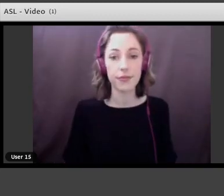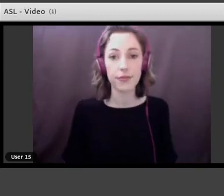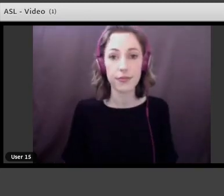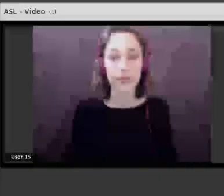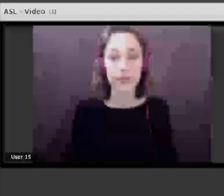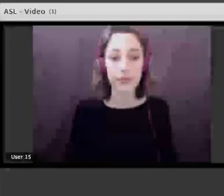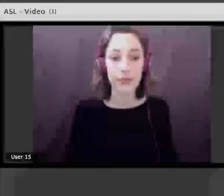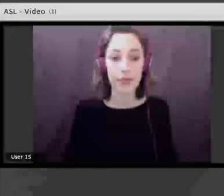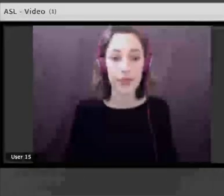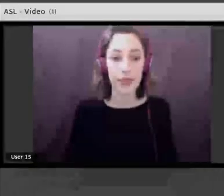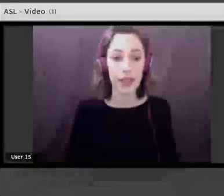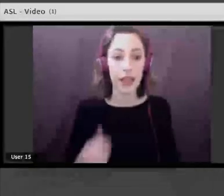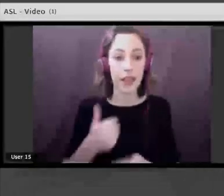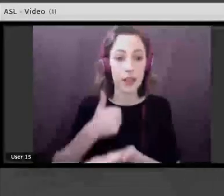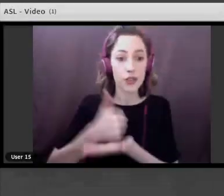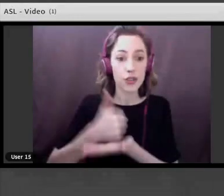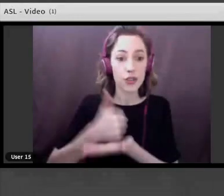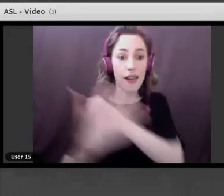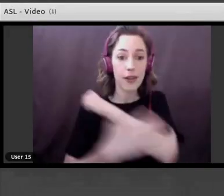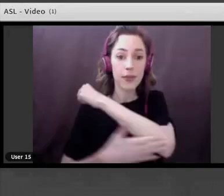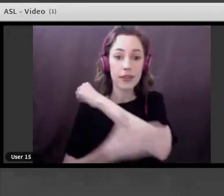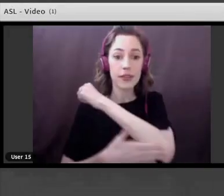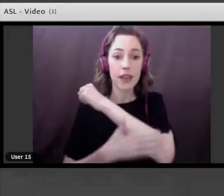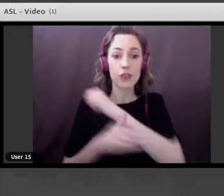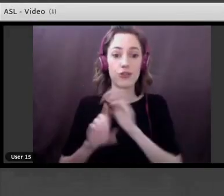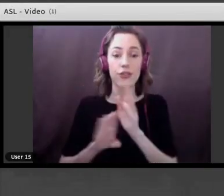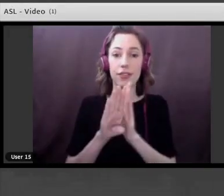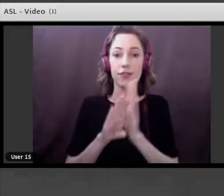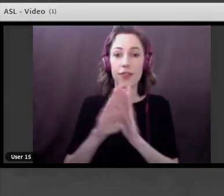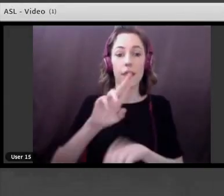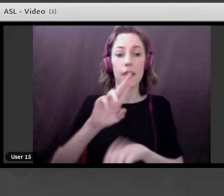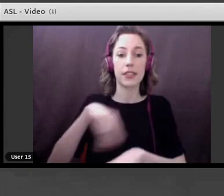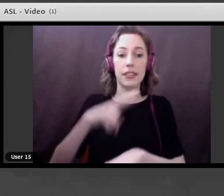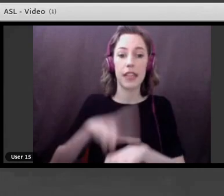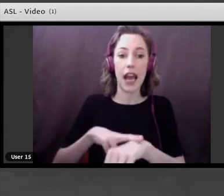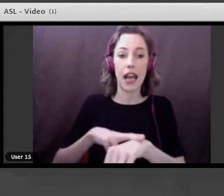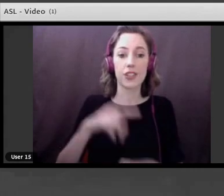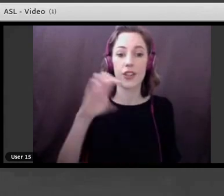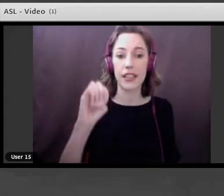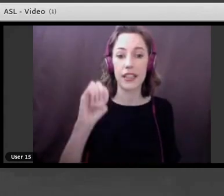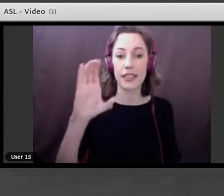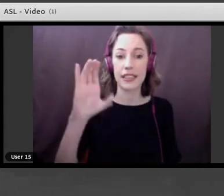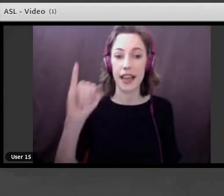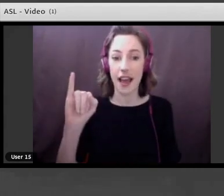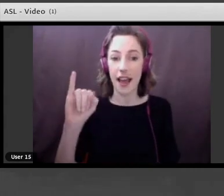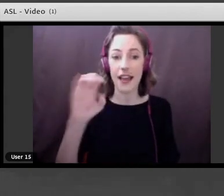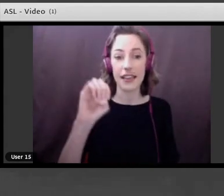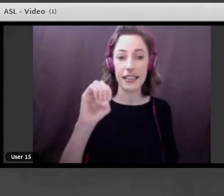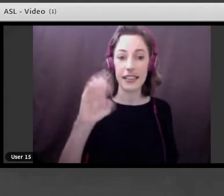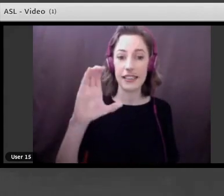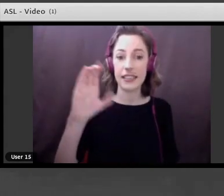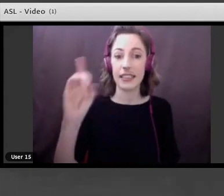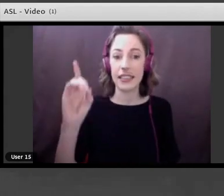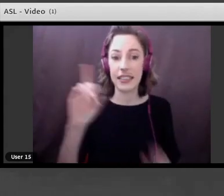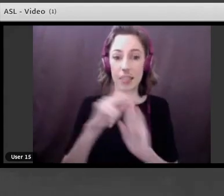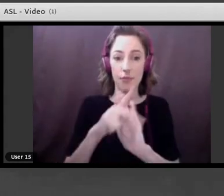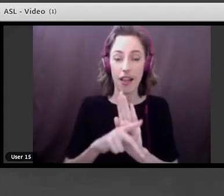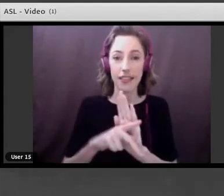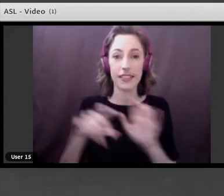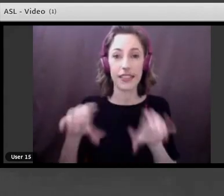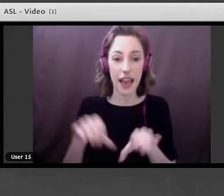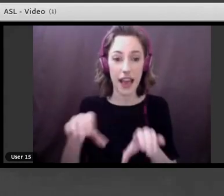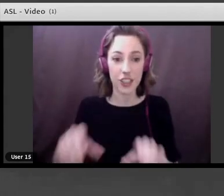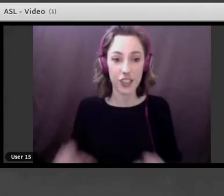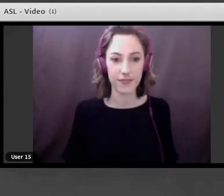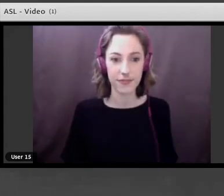ECD policies and education and action plans, to advocate for legislation and policy, to help